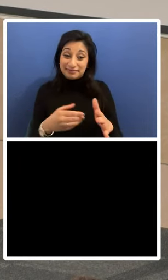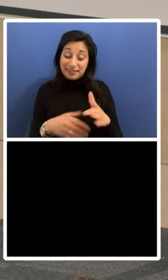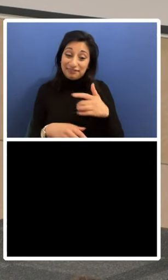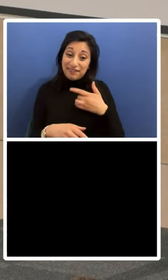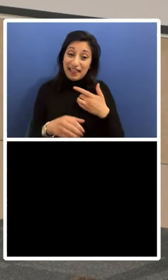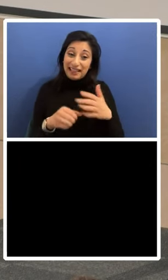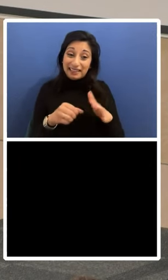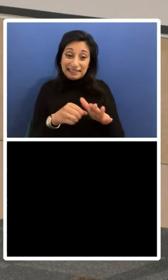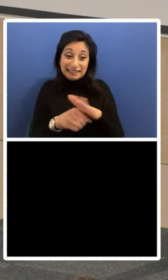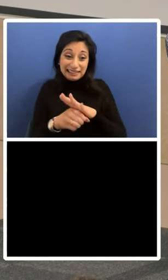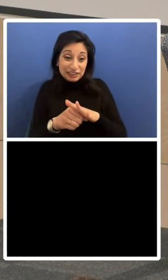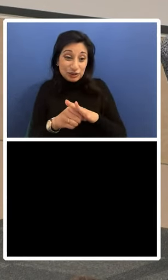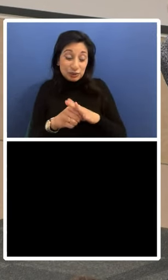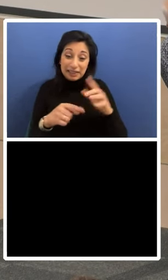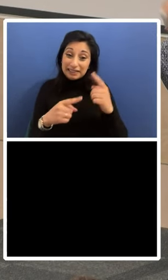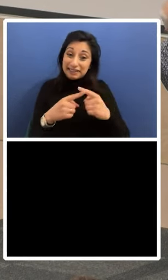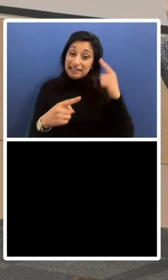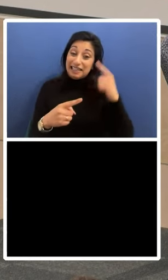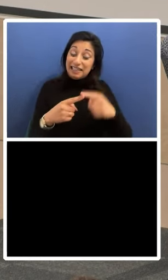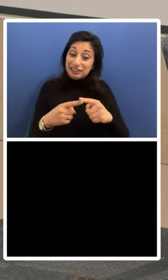the disaster right now.